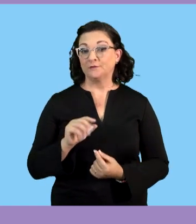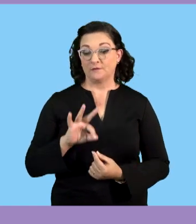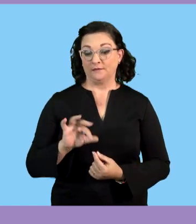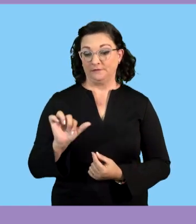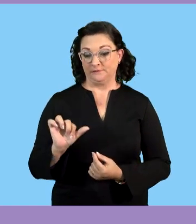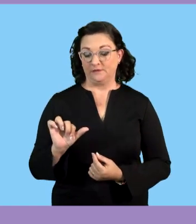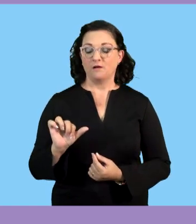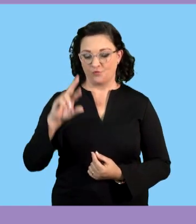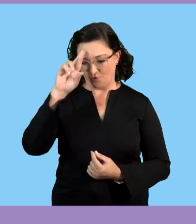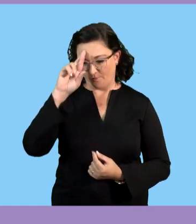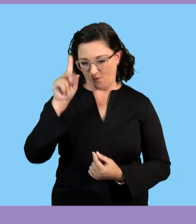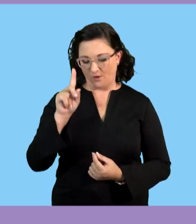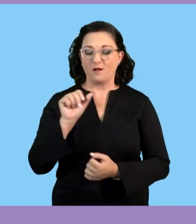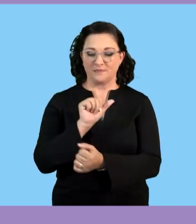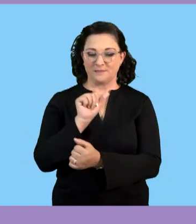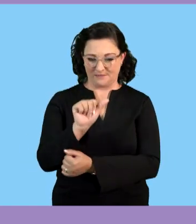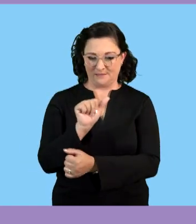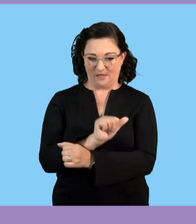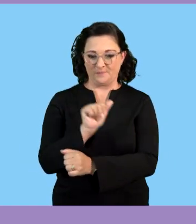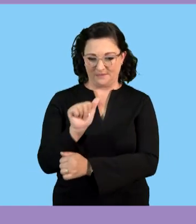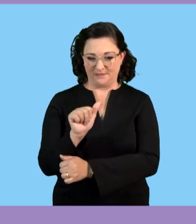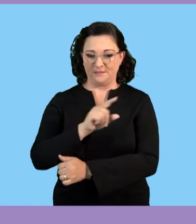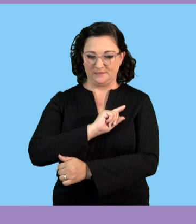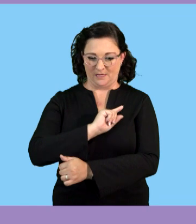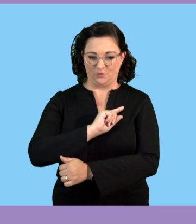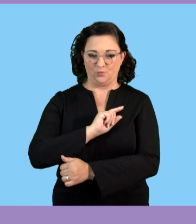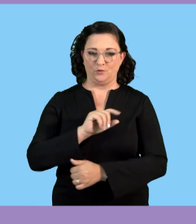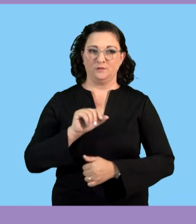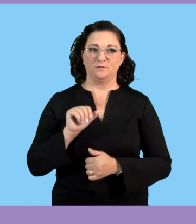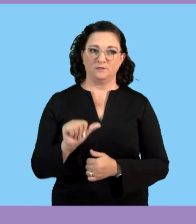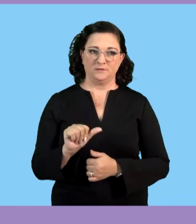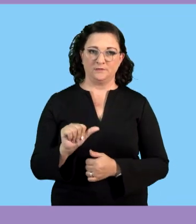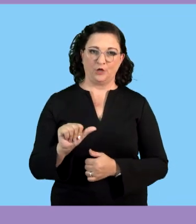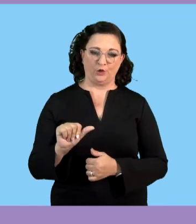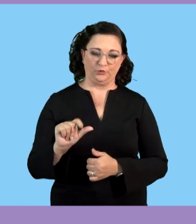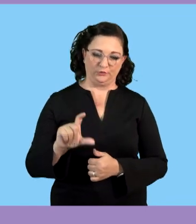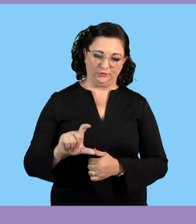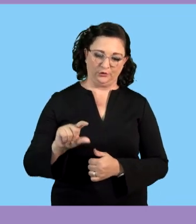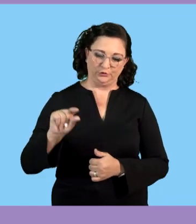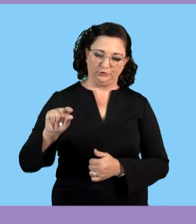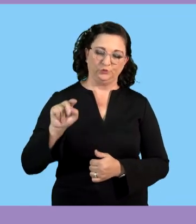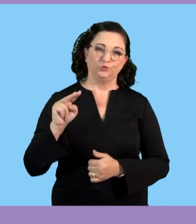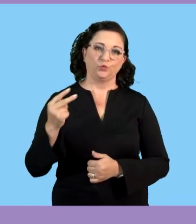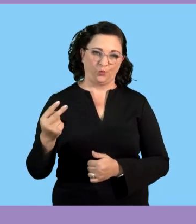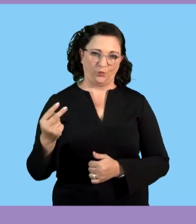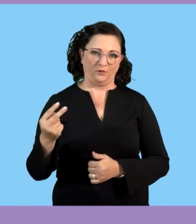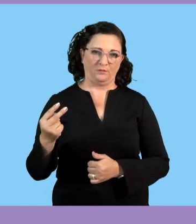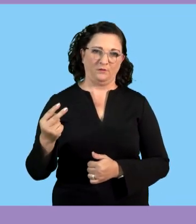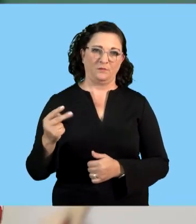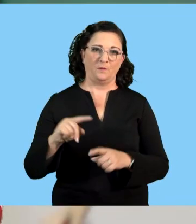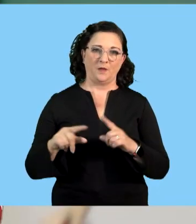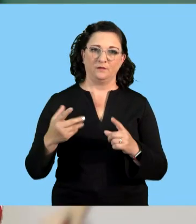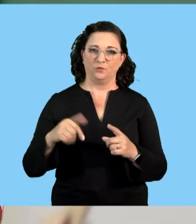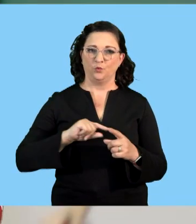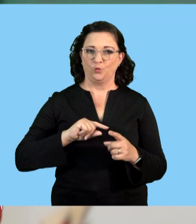is 6 times 6, and that is 6 squared. Now, there are many ways to represent 36 in exponential form, but